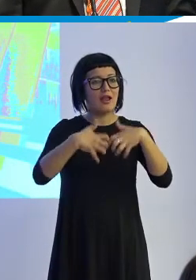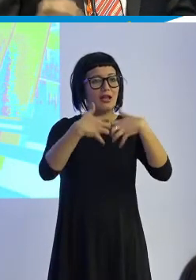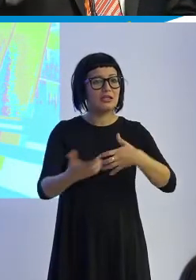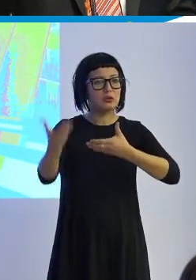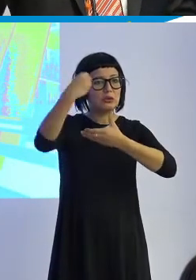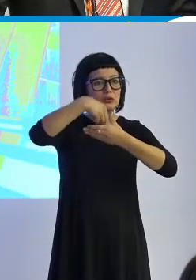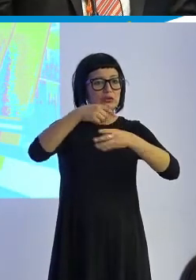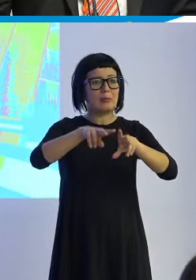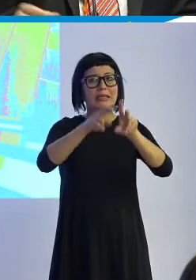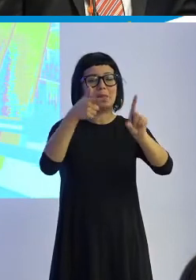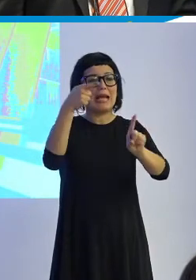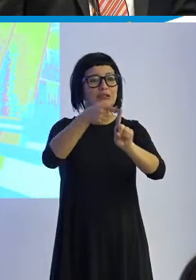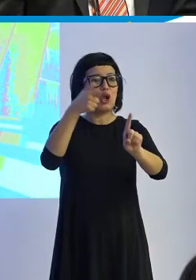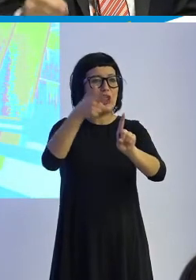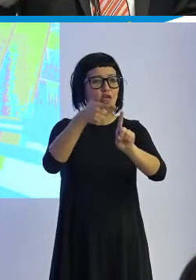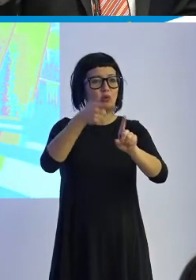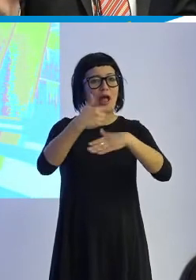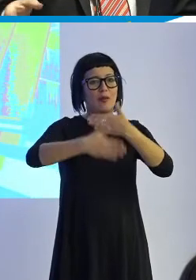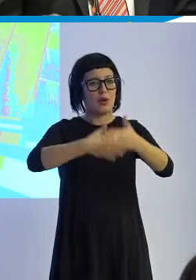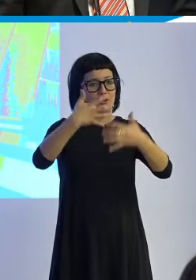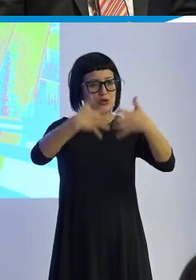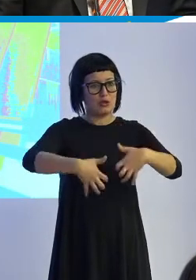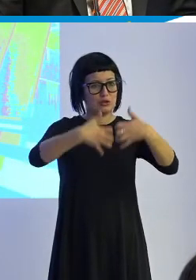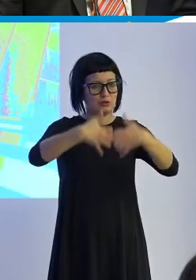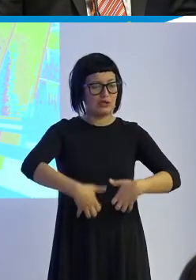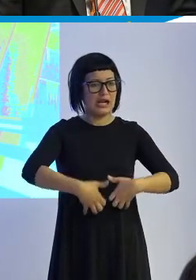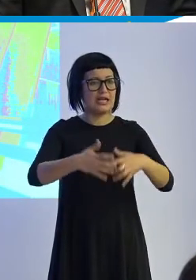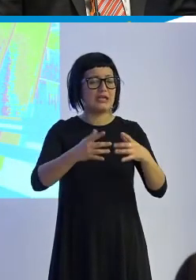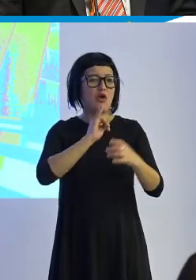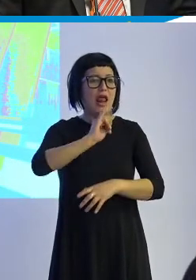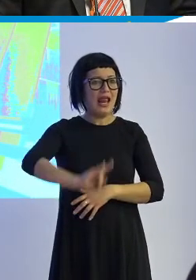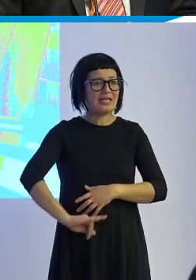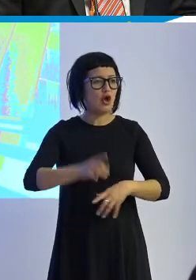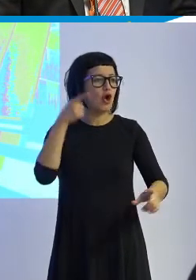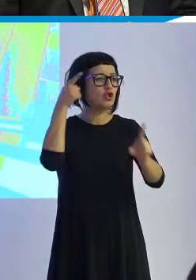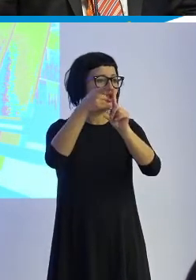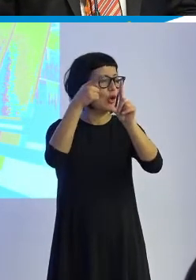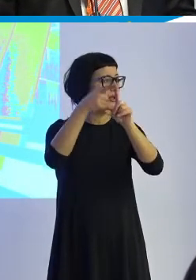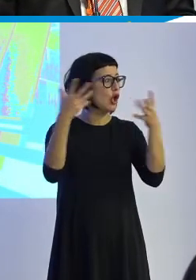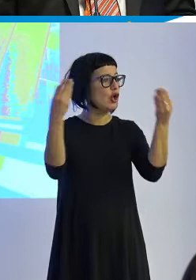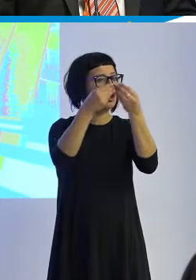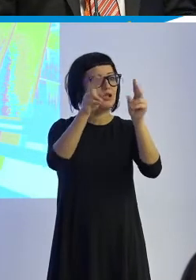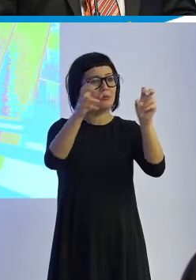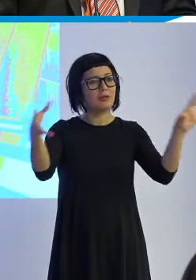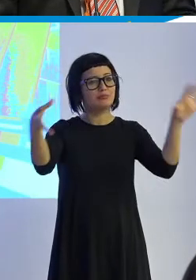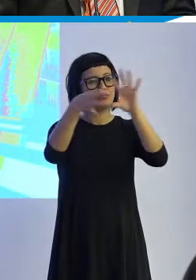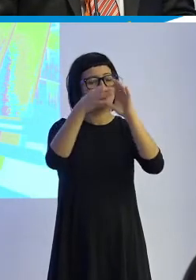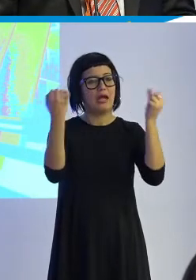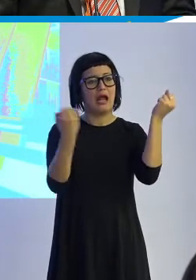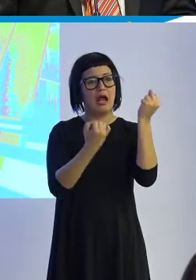all the things that solding in industrial processes with electric and electric especially in the sector automotion